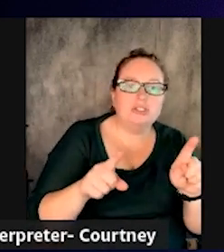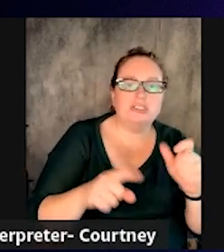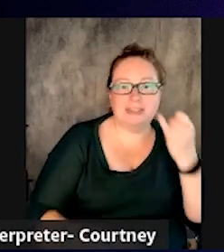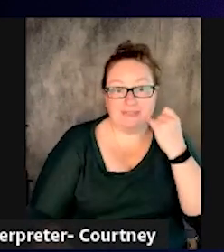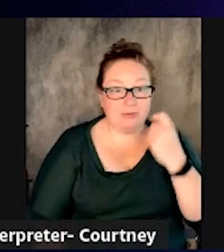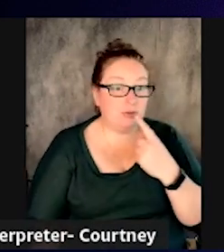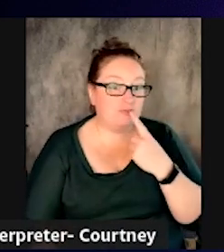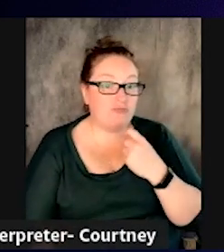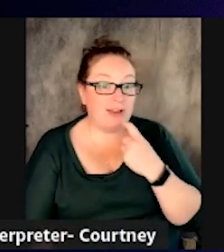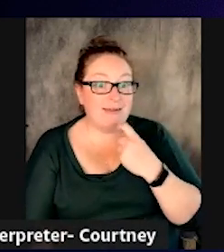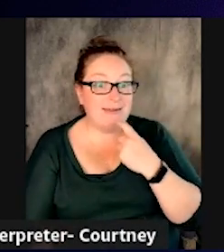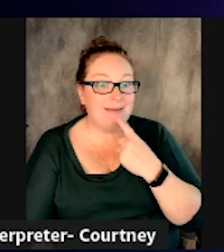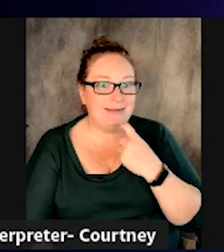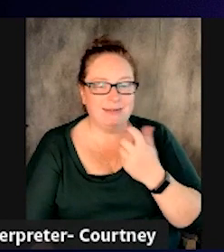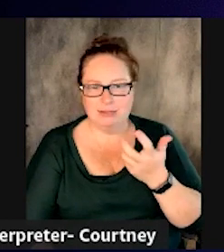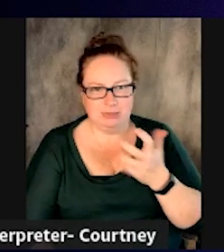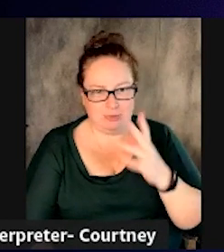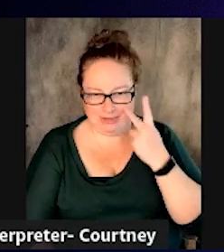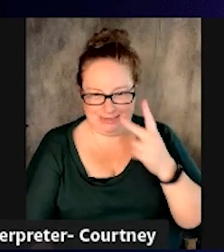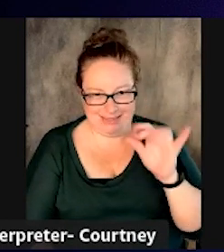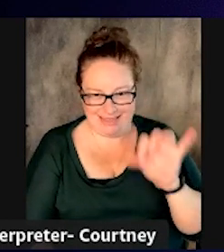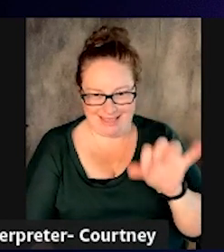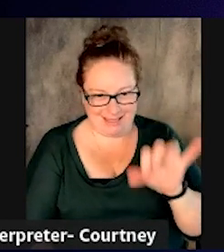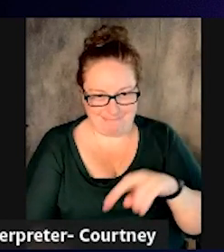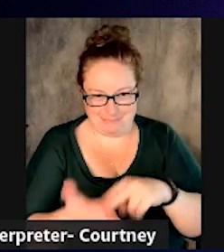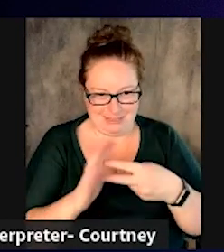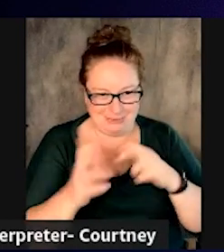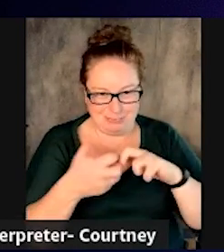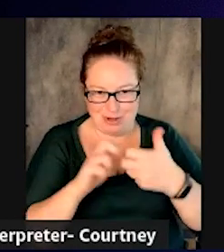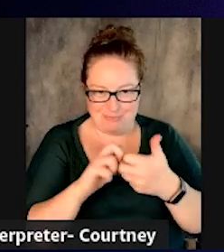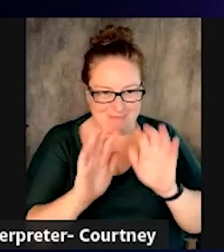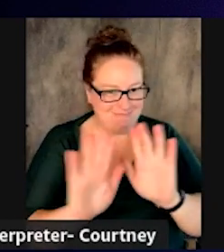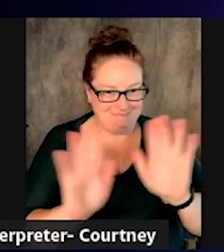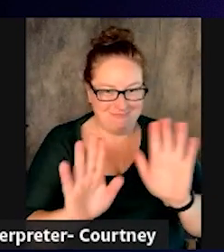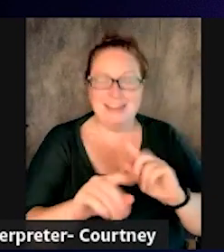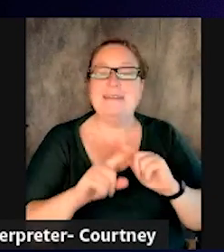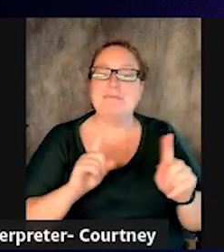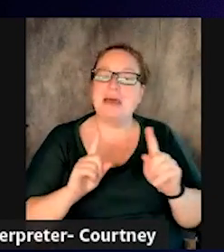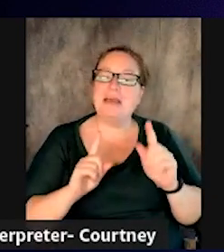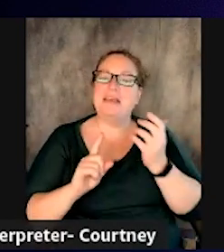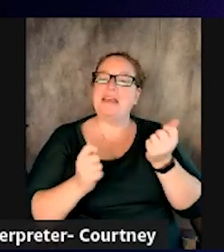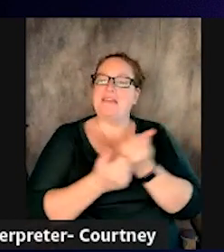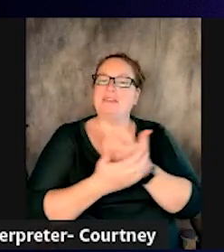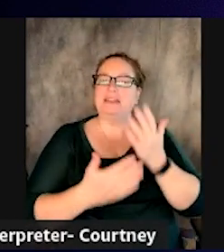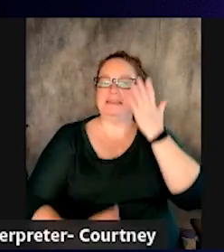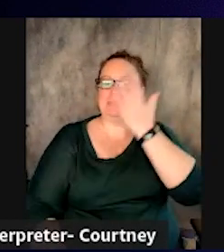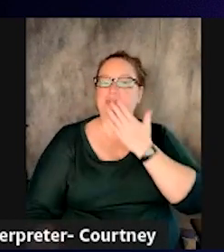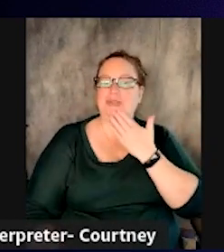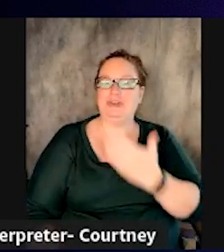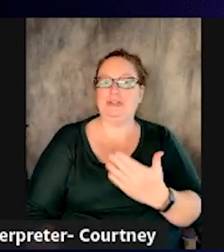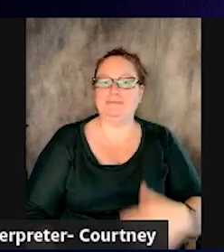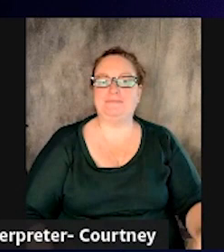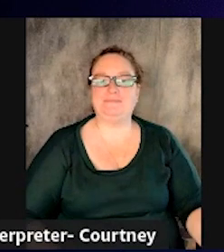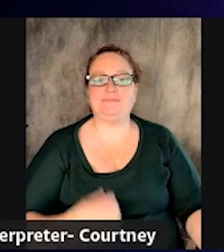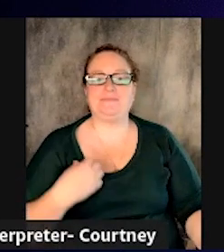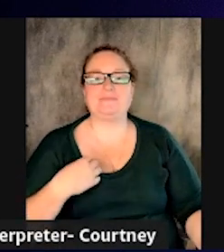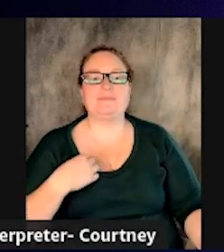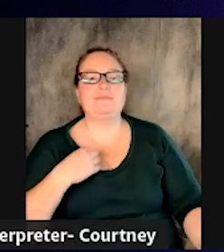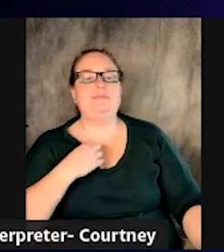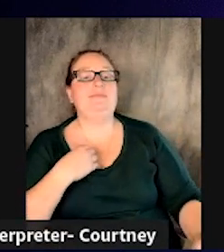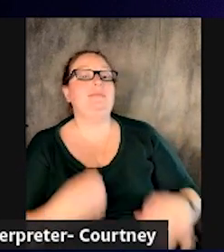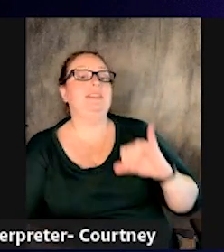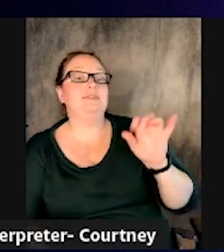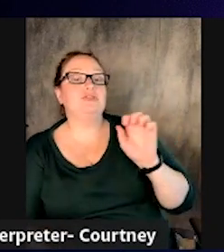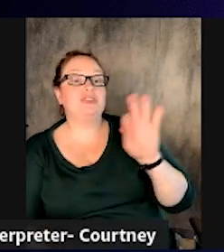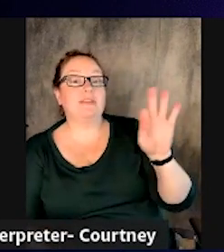I wouldn't want to see that. There's a problem, but things are looking good. Yeah, it's really neat to think of when you